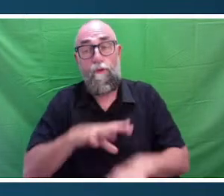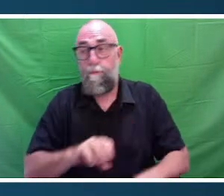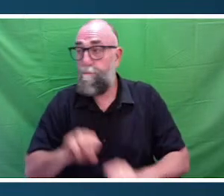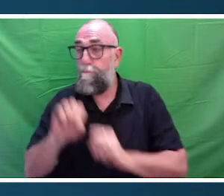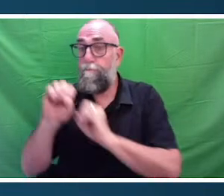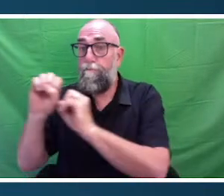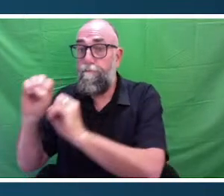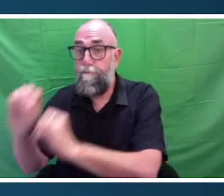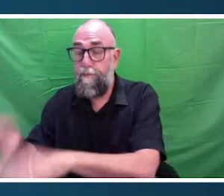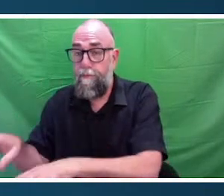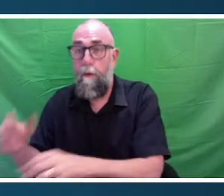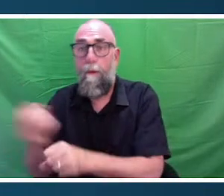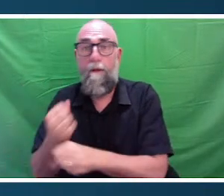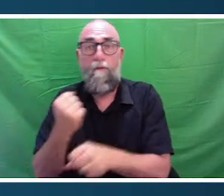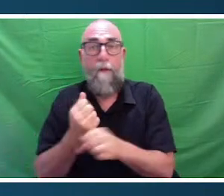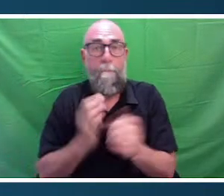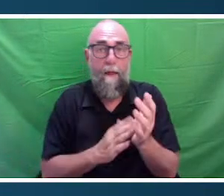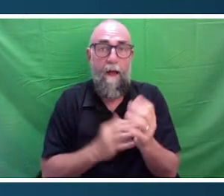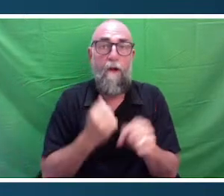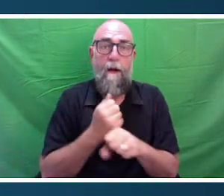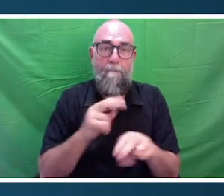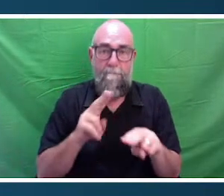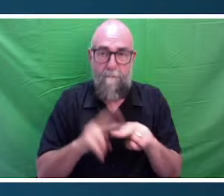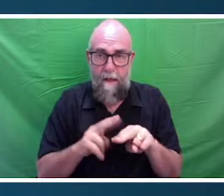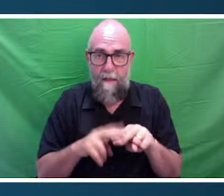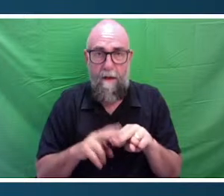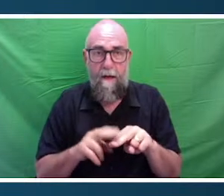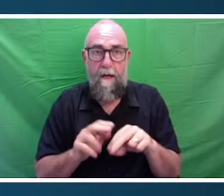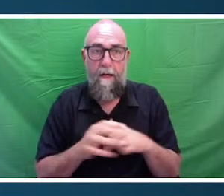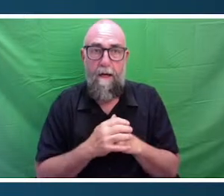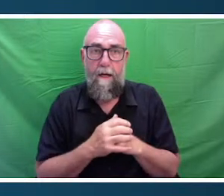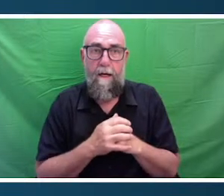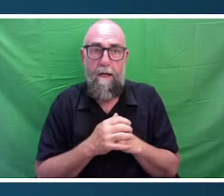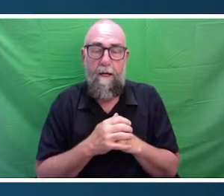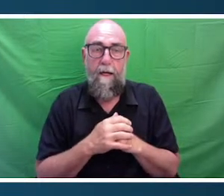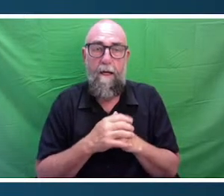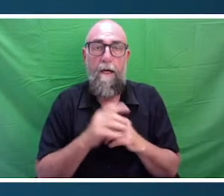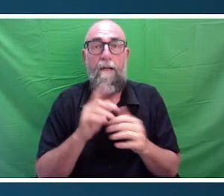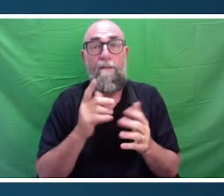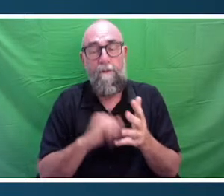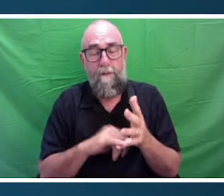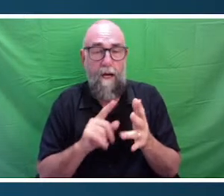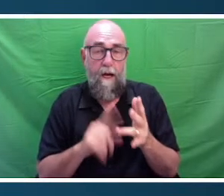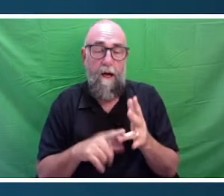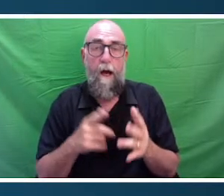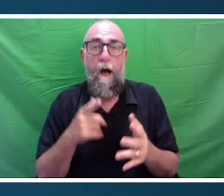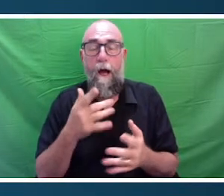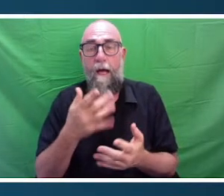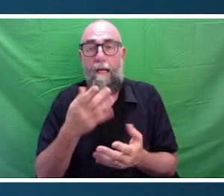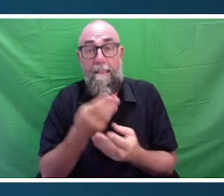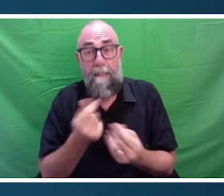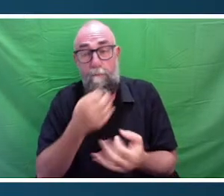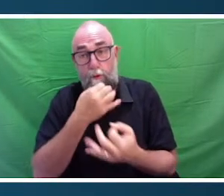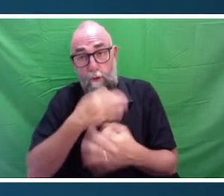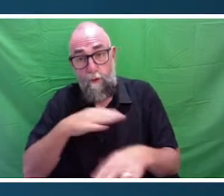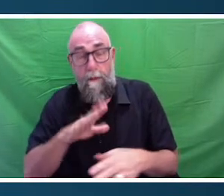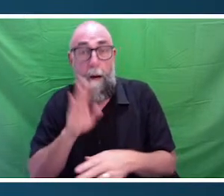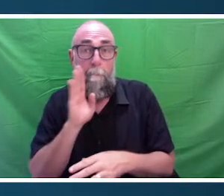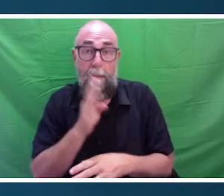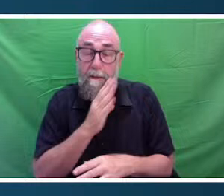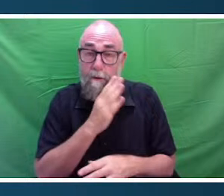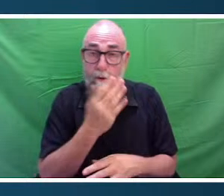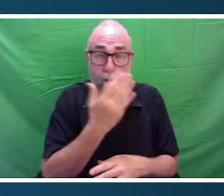so that today already some children miss school and suffer neglect. Okay, so these are the quotes that bring out individual